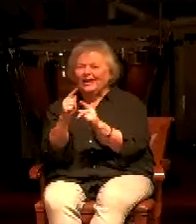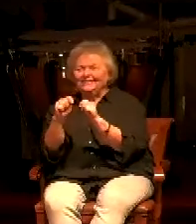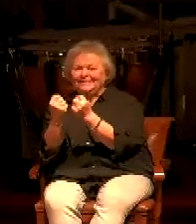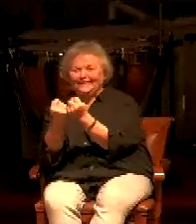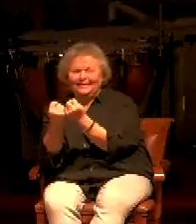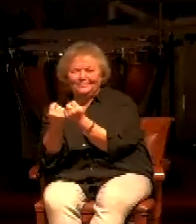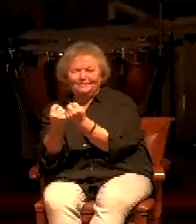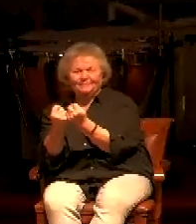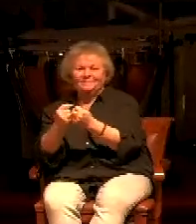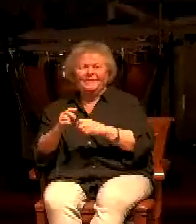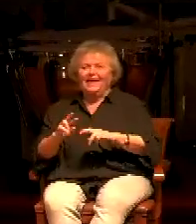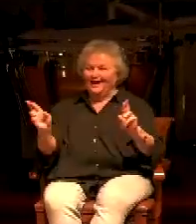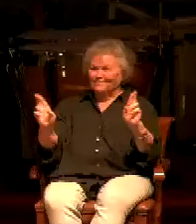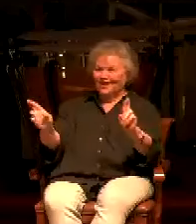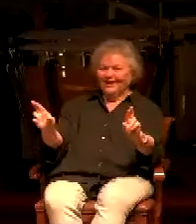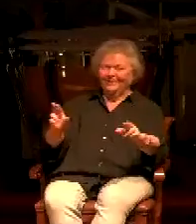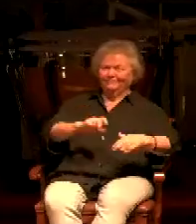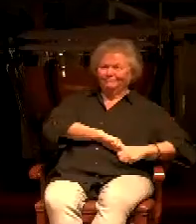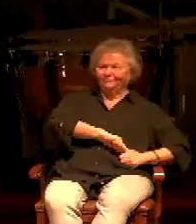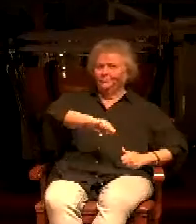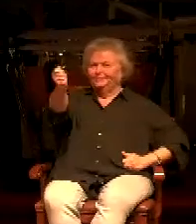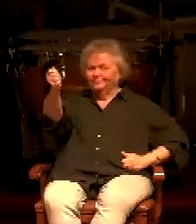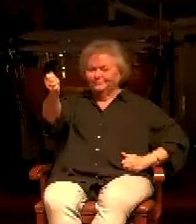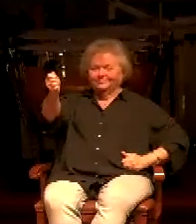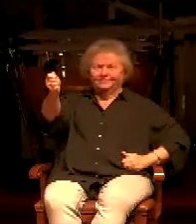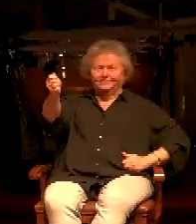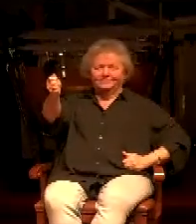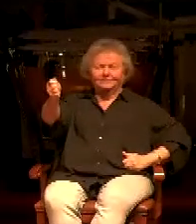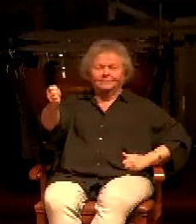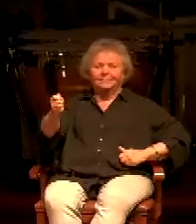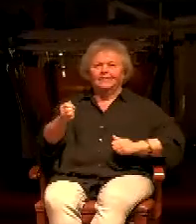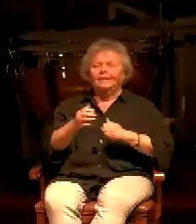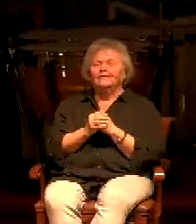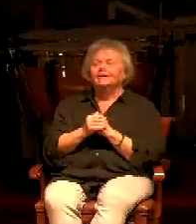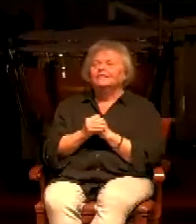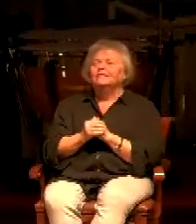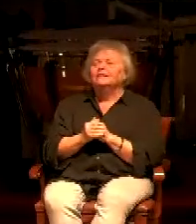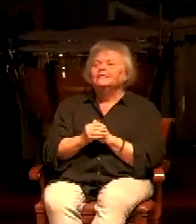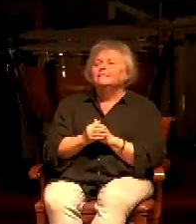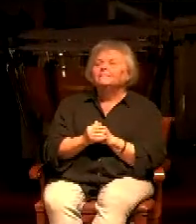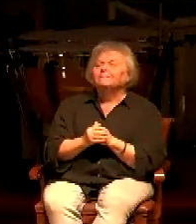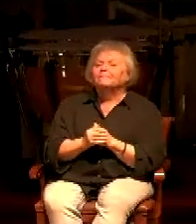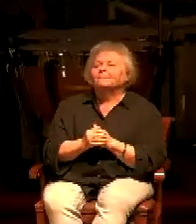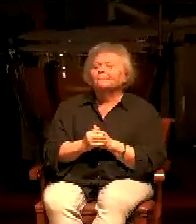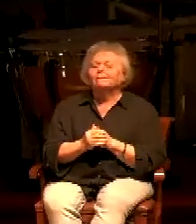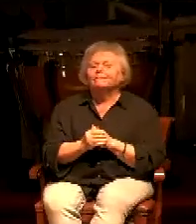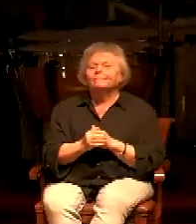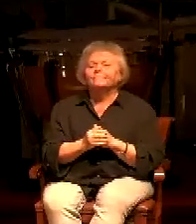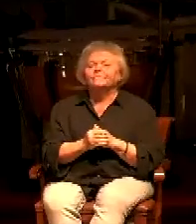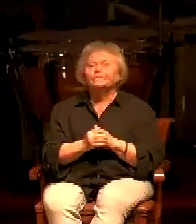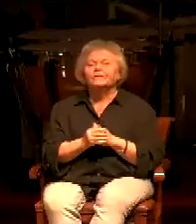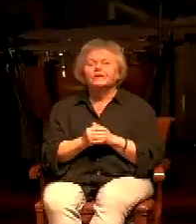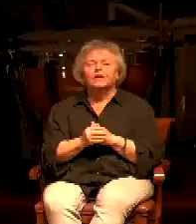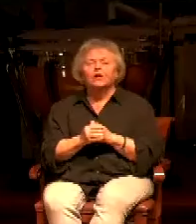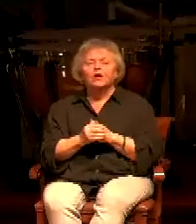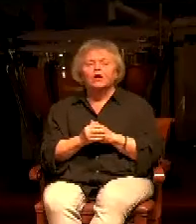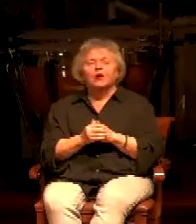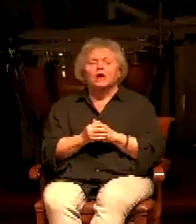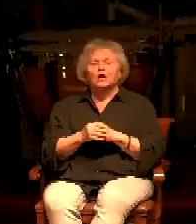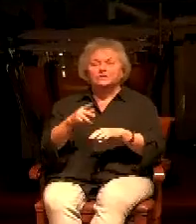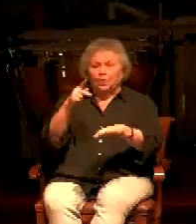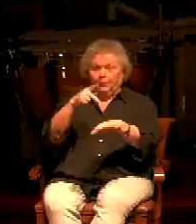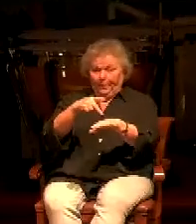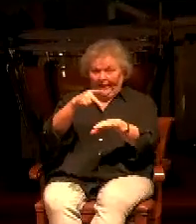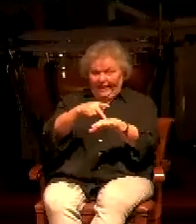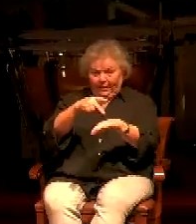it's good. You're ready. By the way, LeBron is not MJ. So we're there. And so he pulls out his